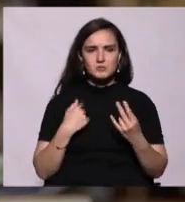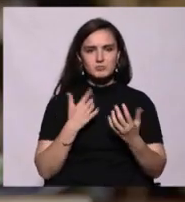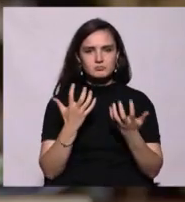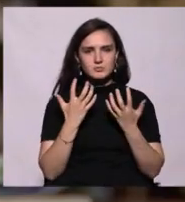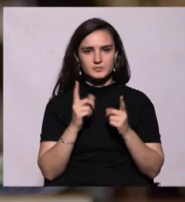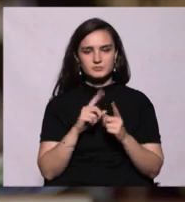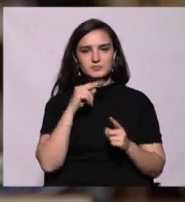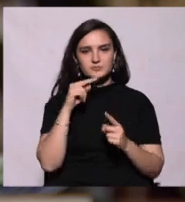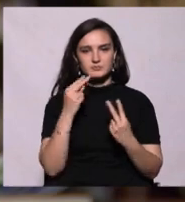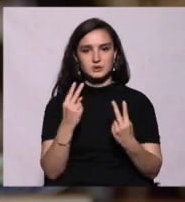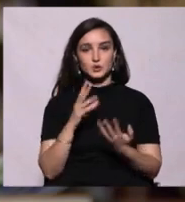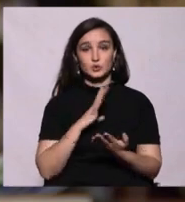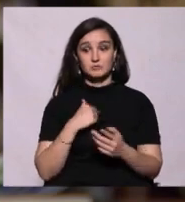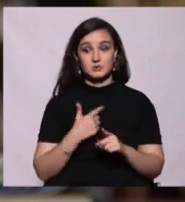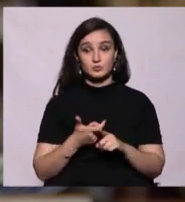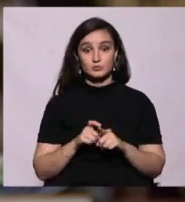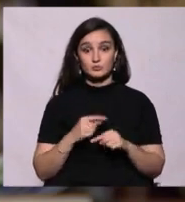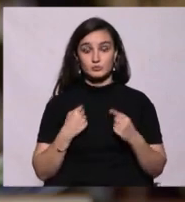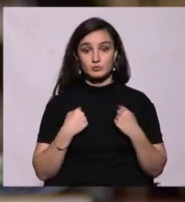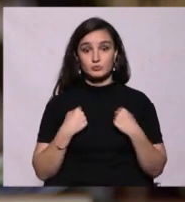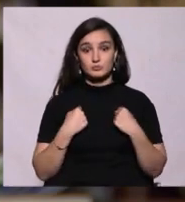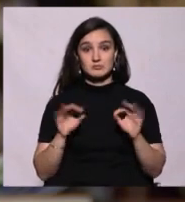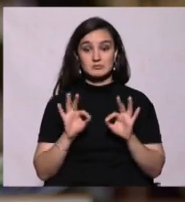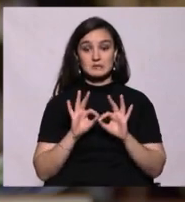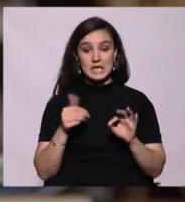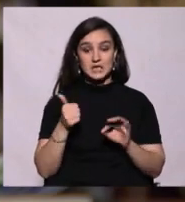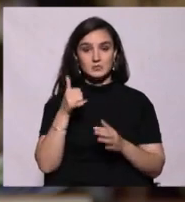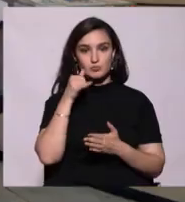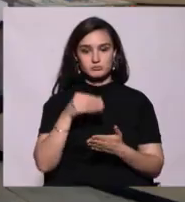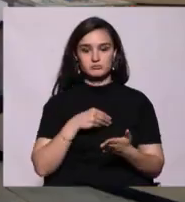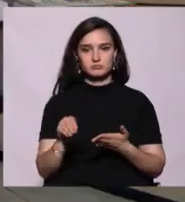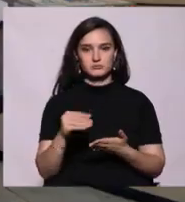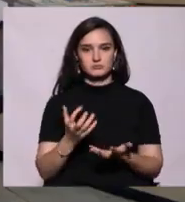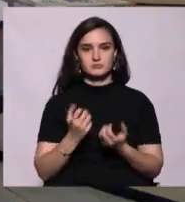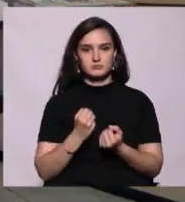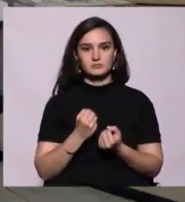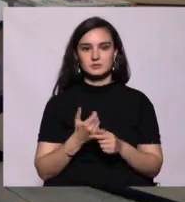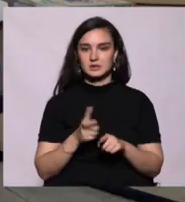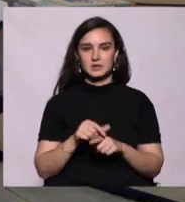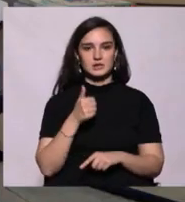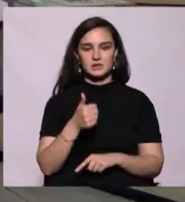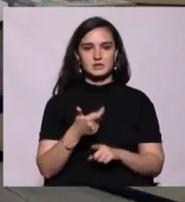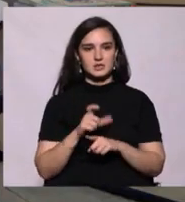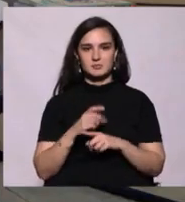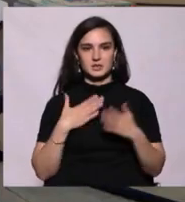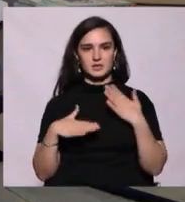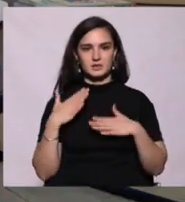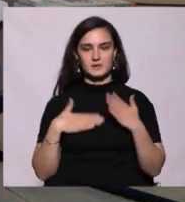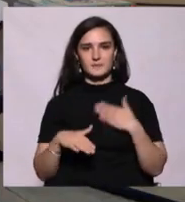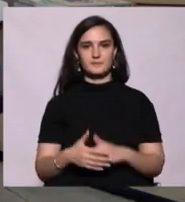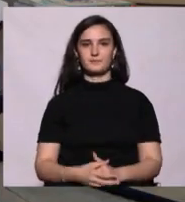I wanted, and I was able to get the perfect phone for me. Sounds great. It I'm was. very happy for you.